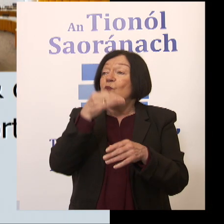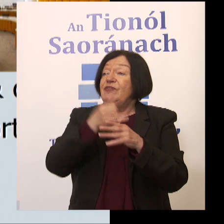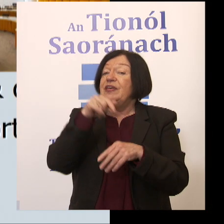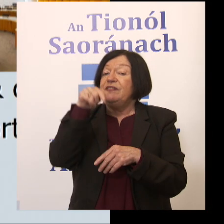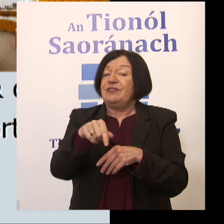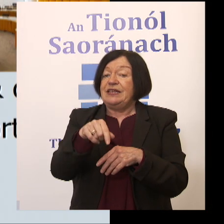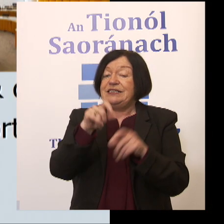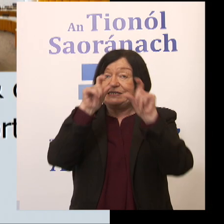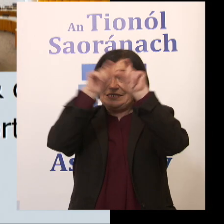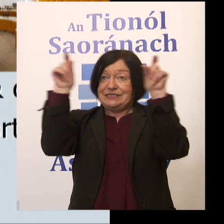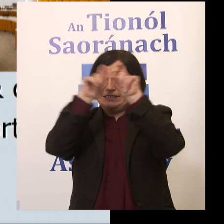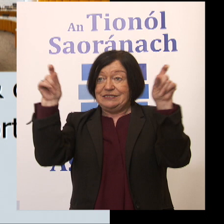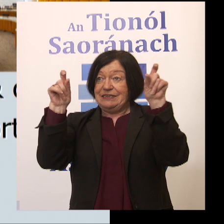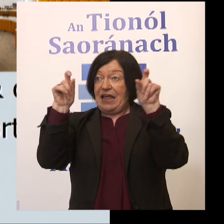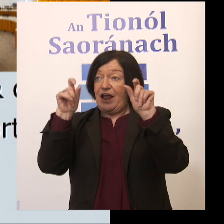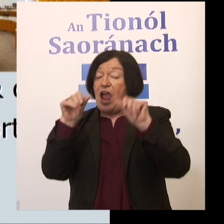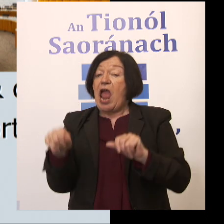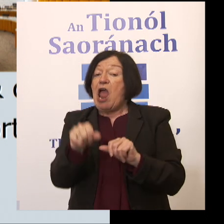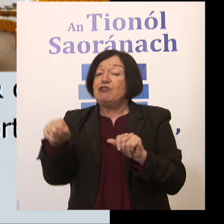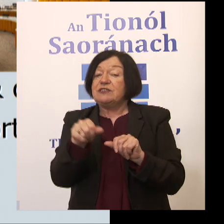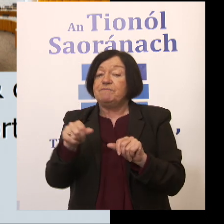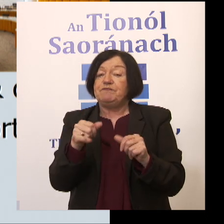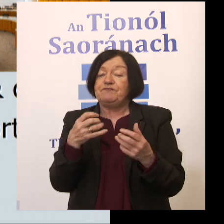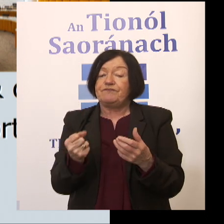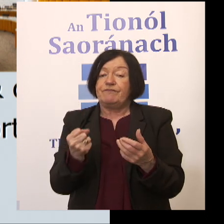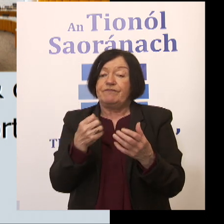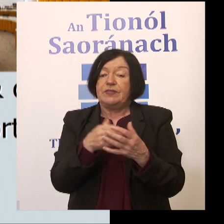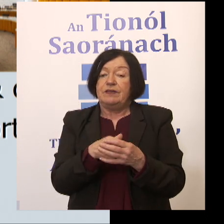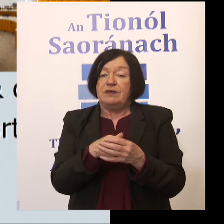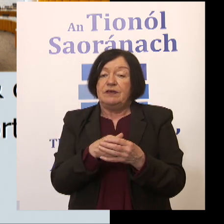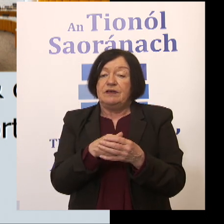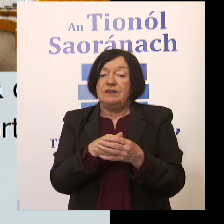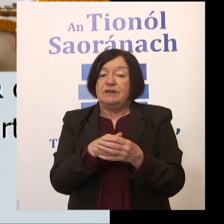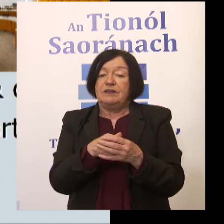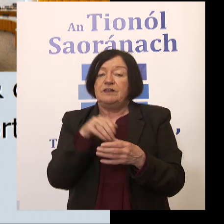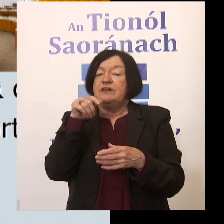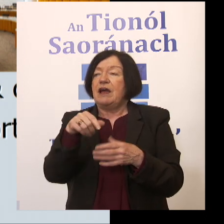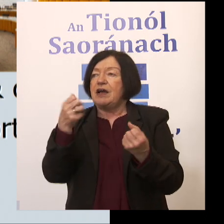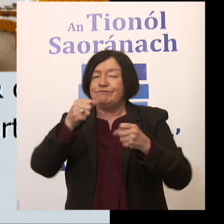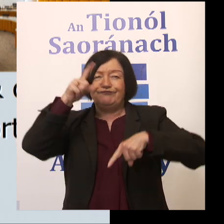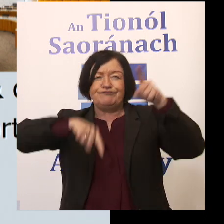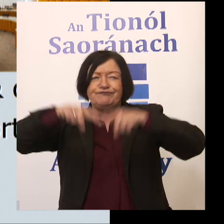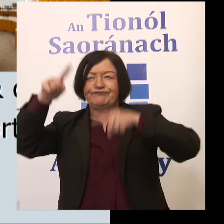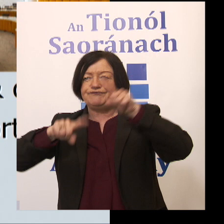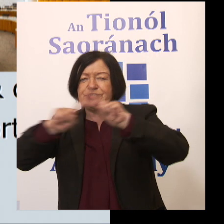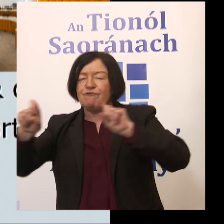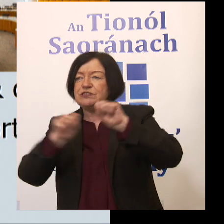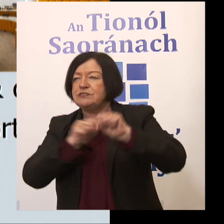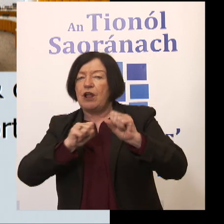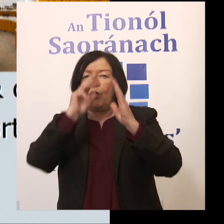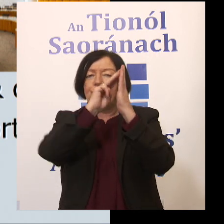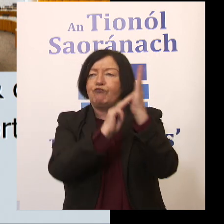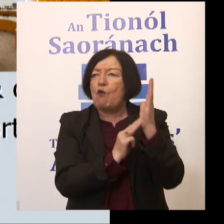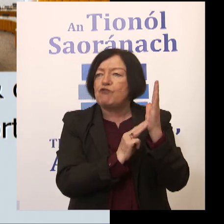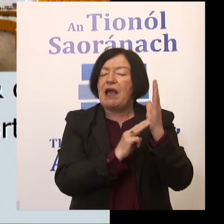of headline areas, there's there's a range of different sub-services and programs and